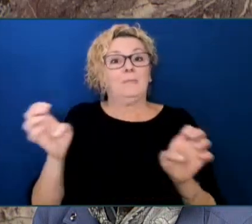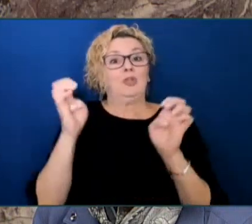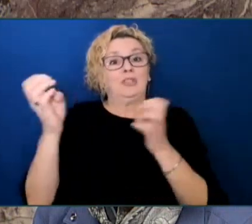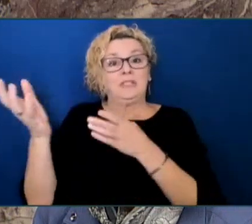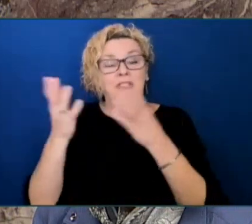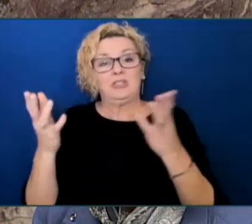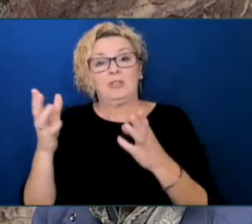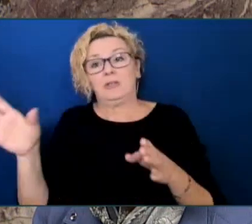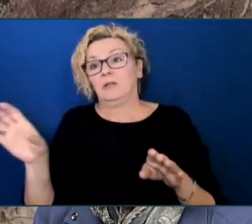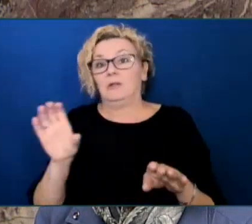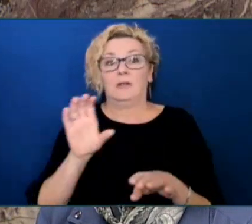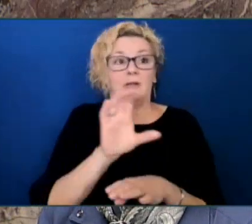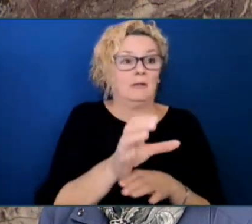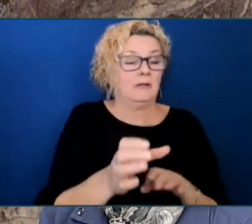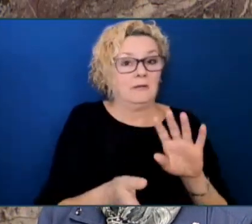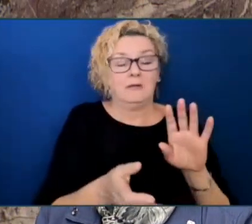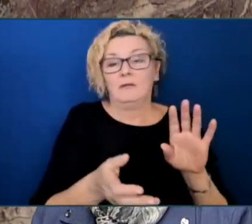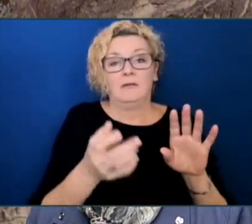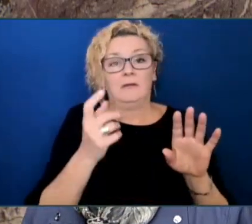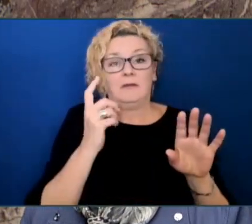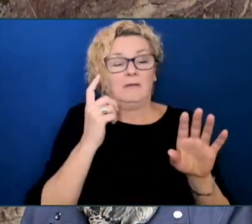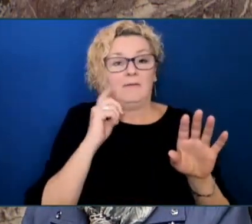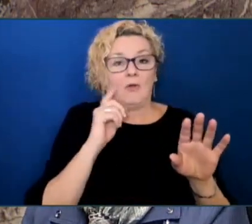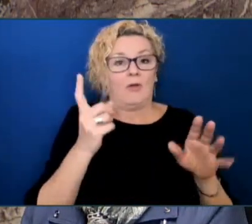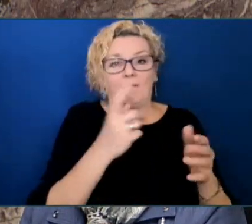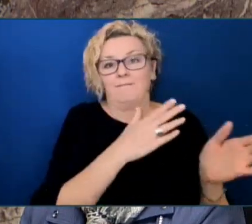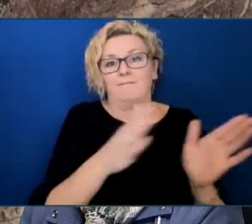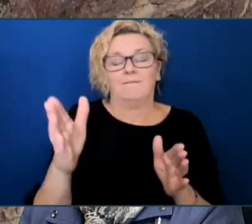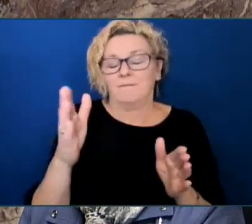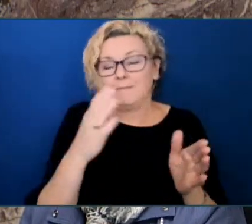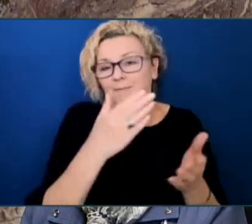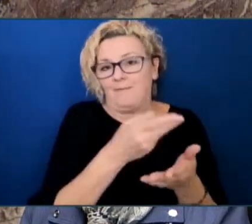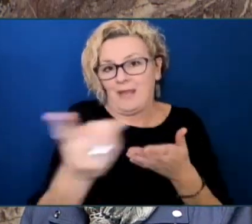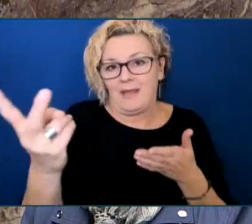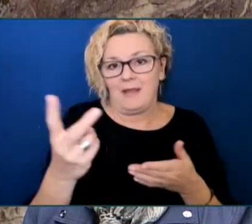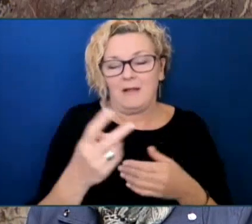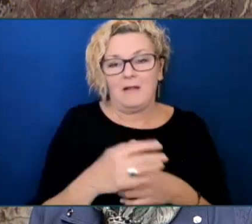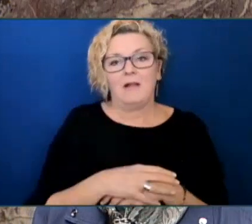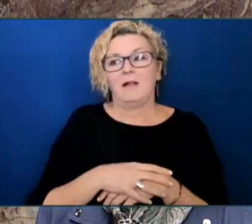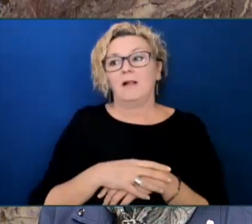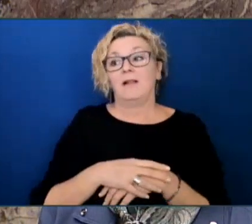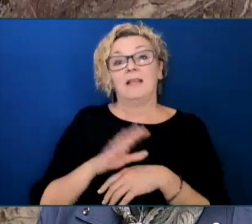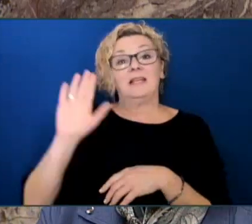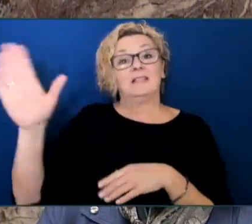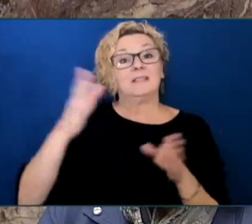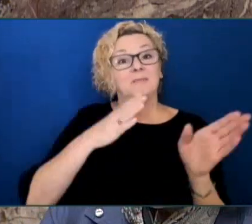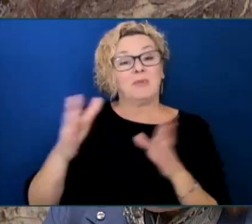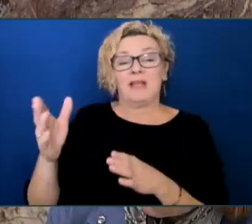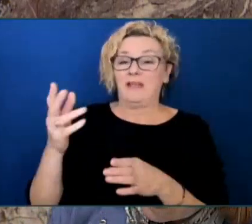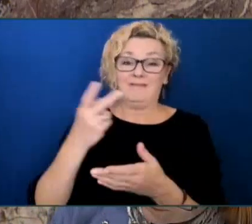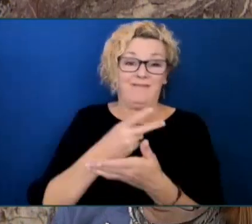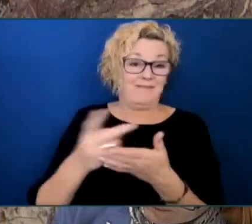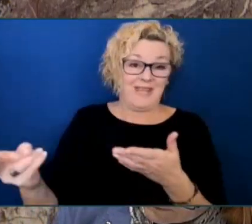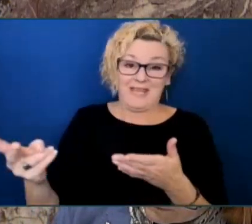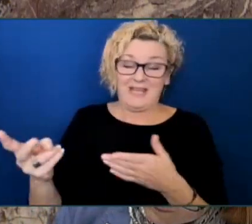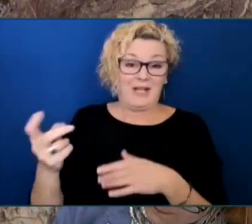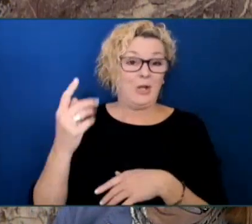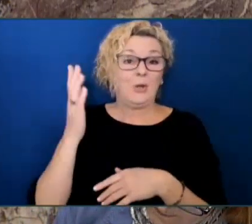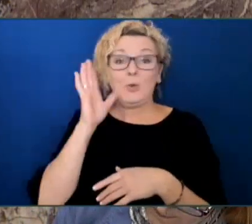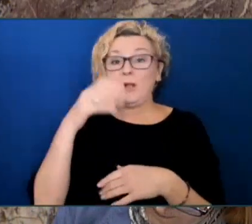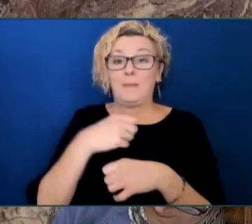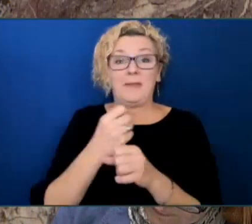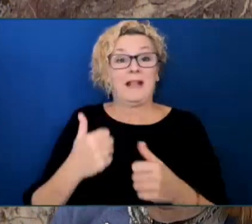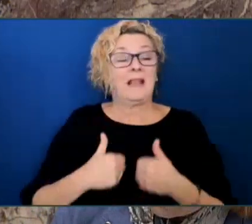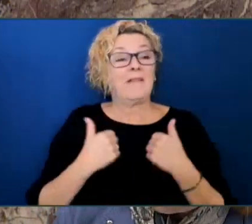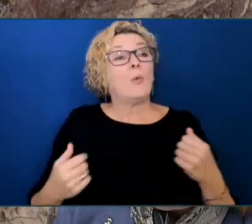This NDP scheme is not just failing on emissions, but it is going to hammer working families in our province. So to the Premier,